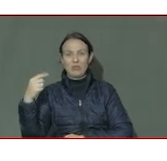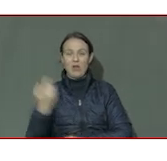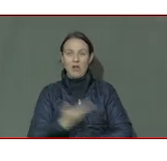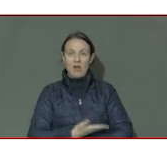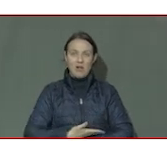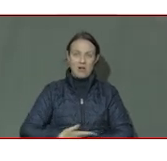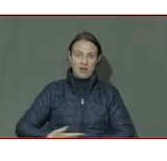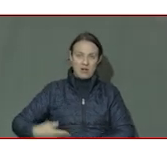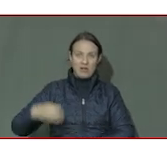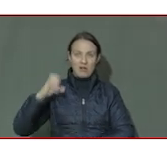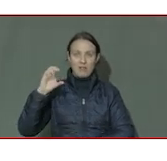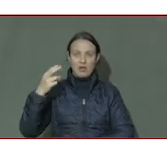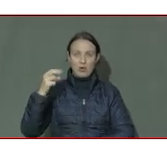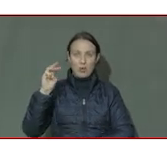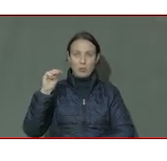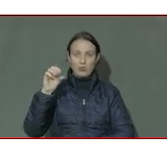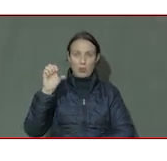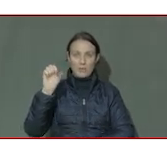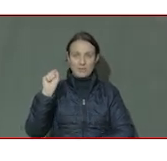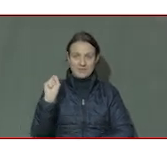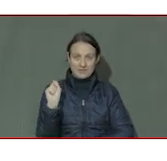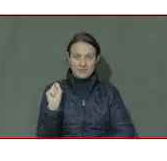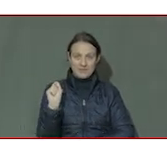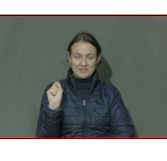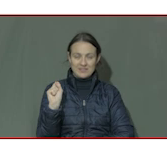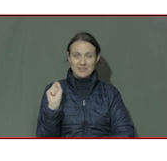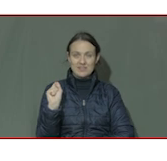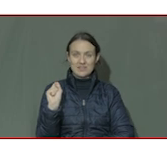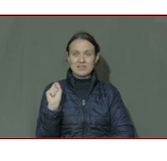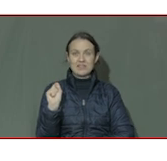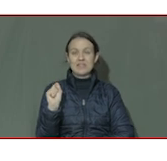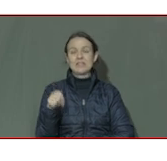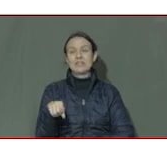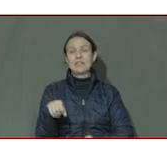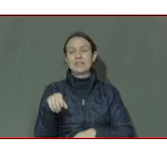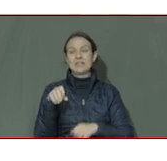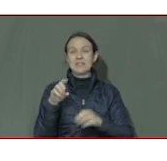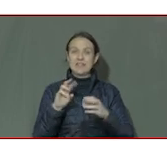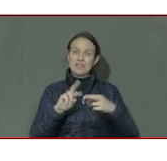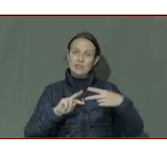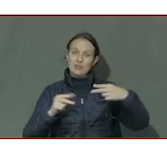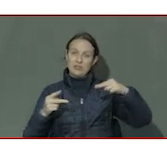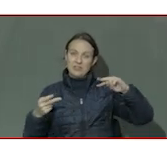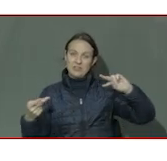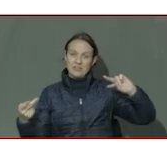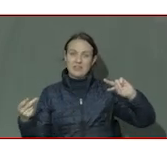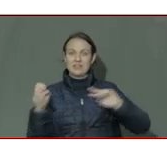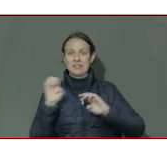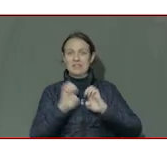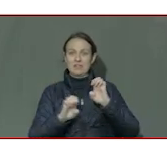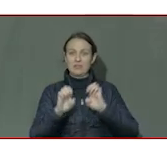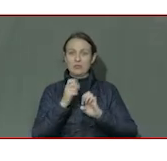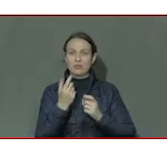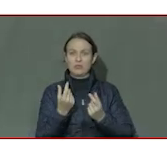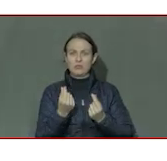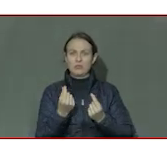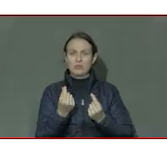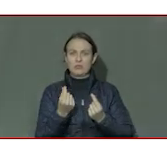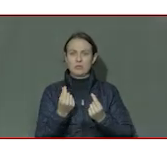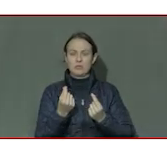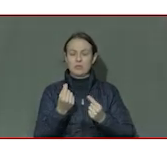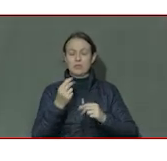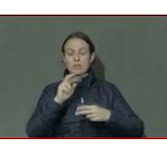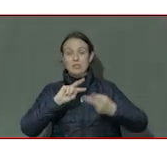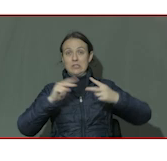also introduces what genetic variation. How does meiosis introduce genetic